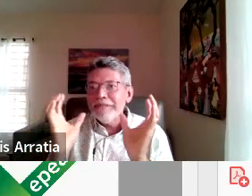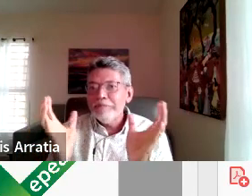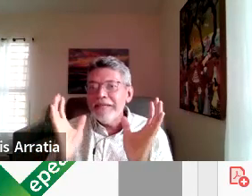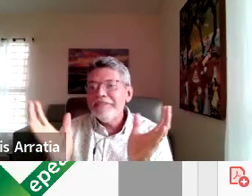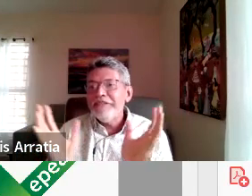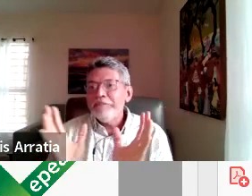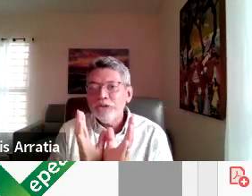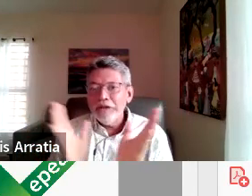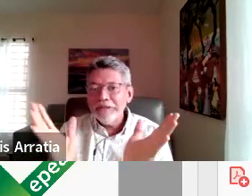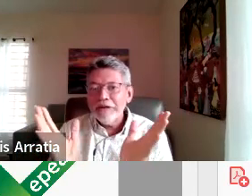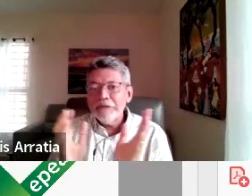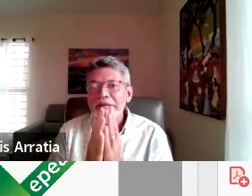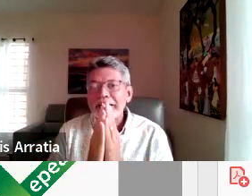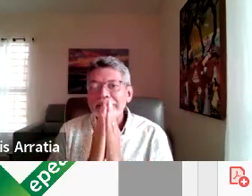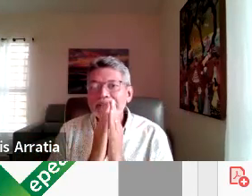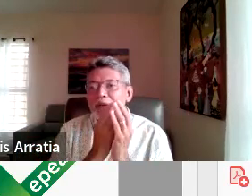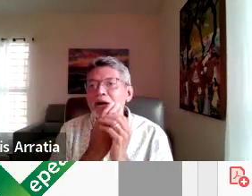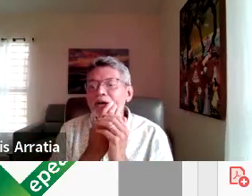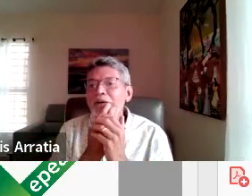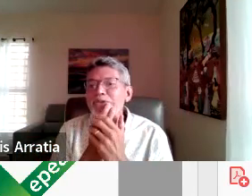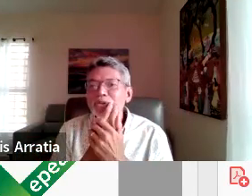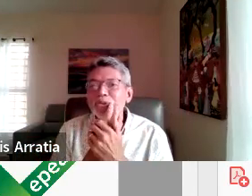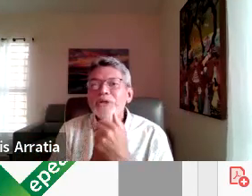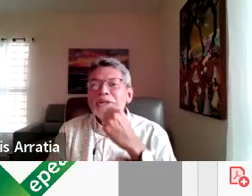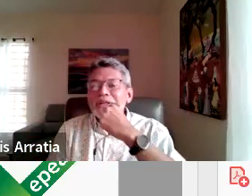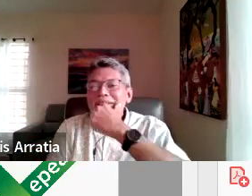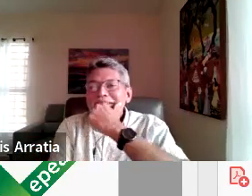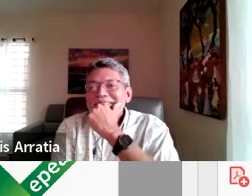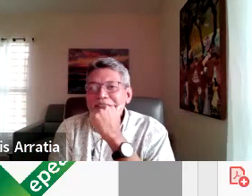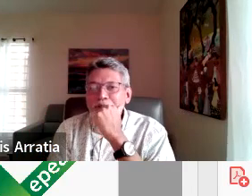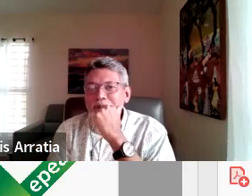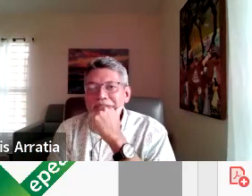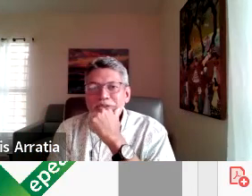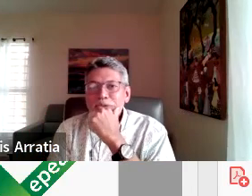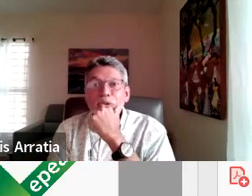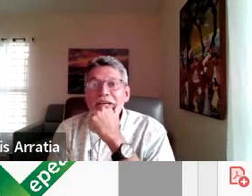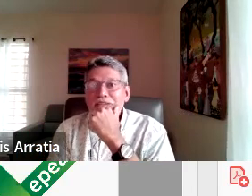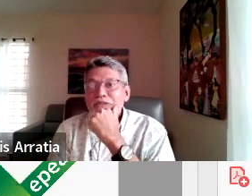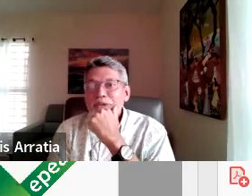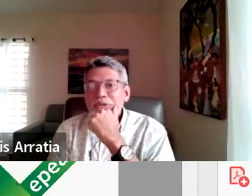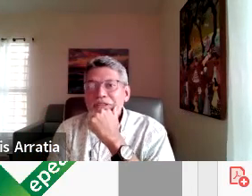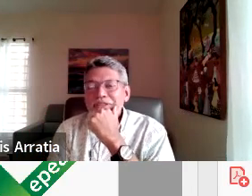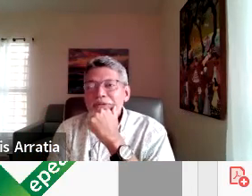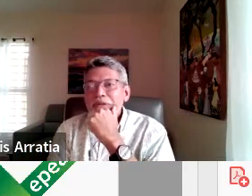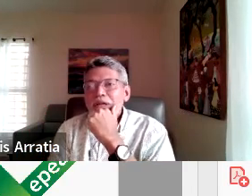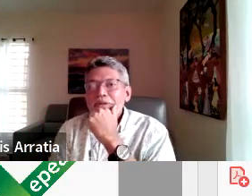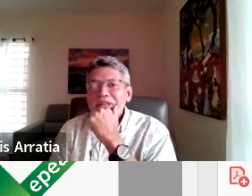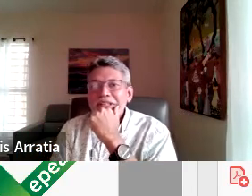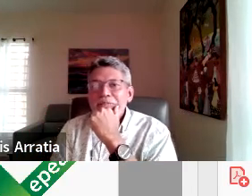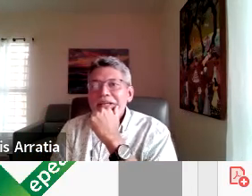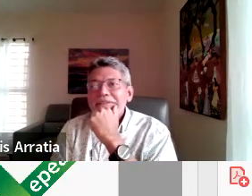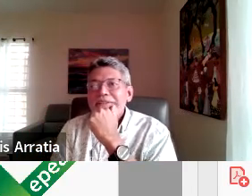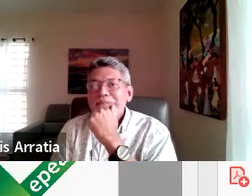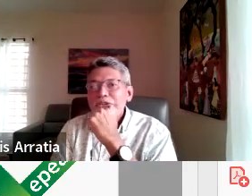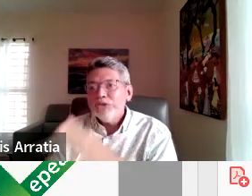has a massive impact on how the government buys. I mean, how would you take on, like, some low-hanging fruit or things that you think will have a